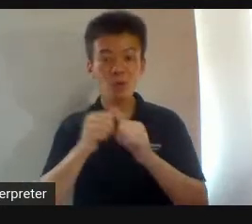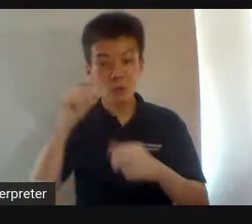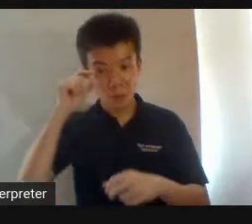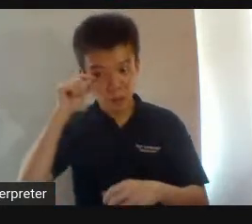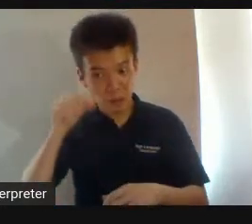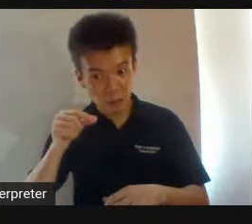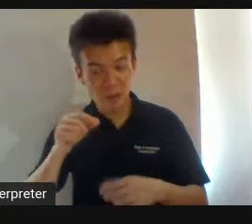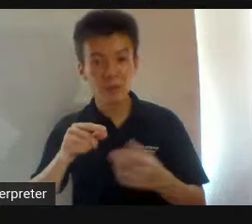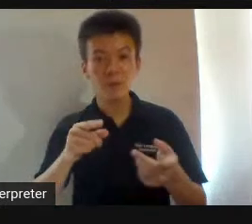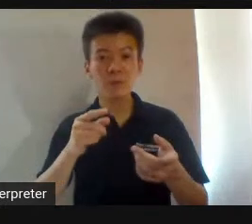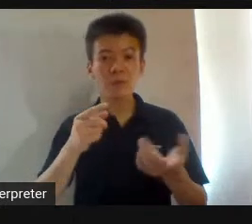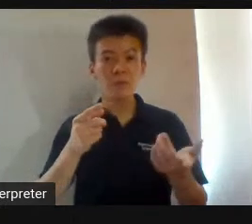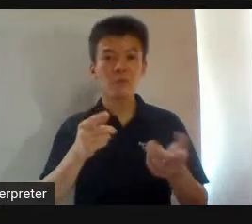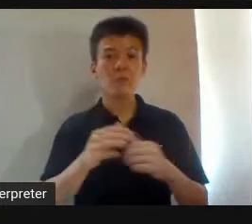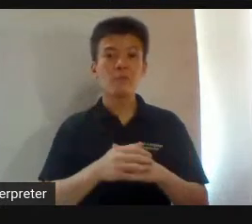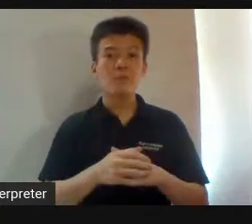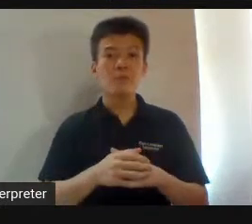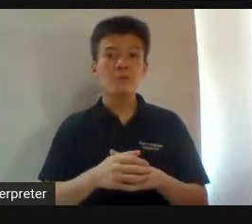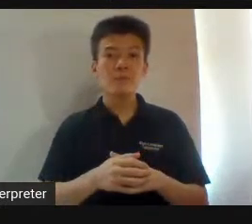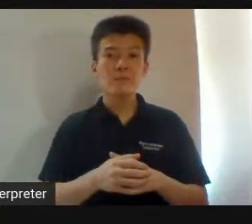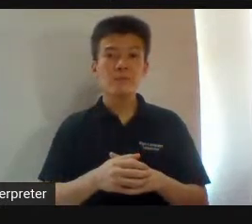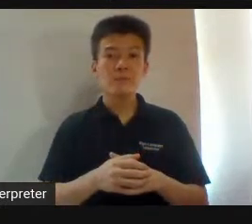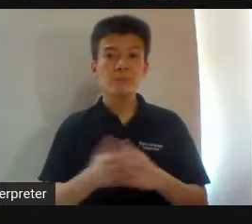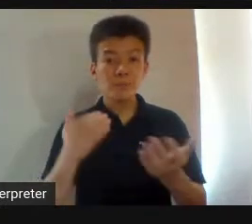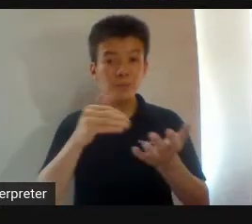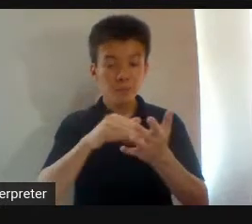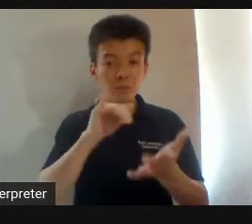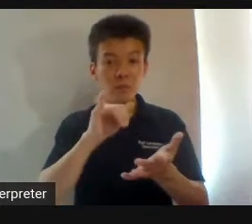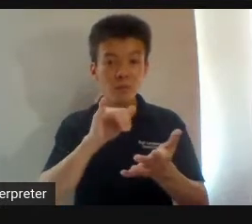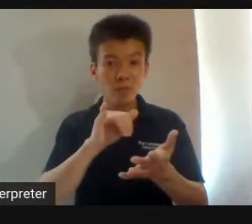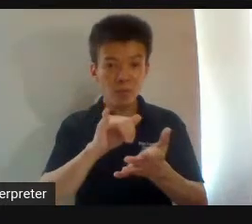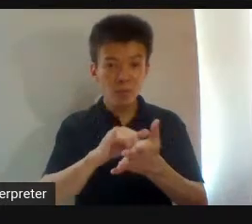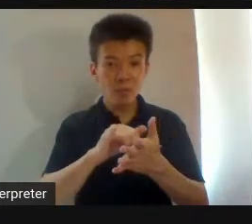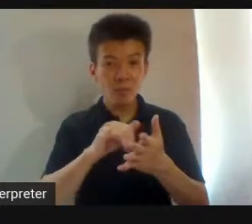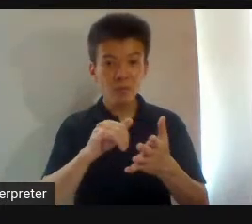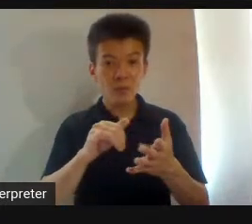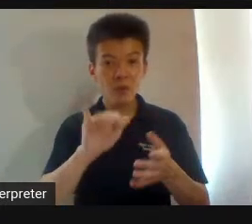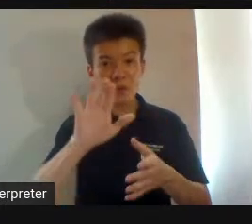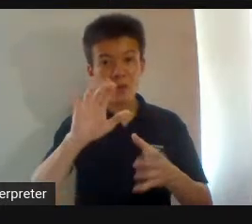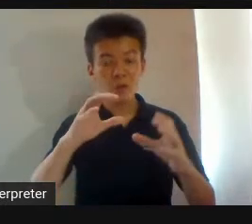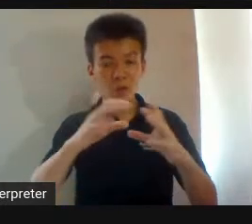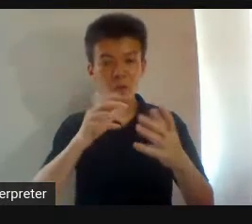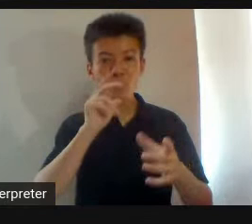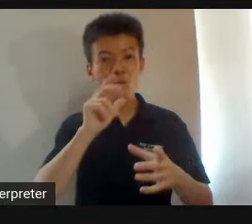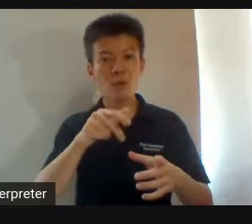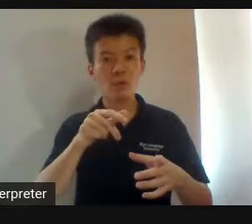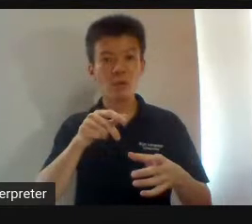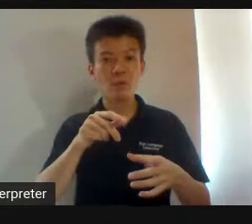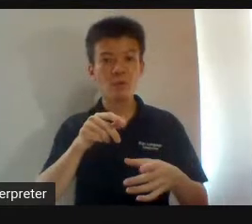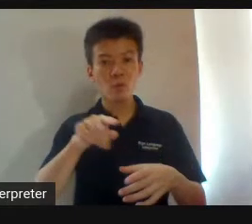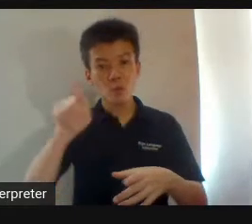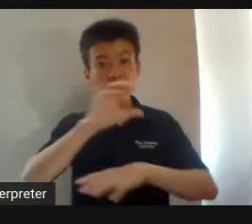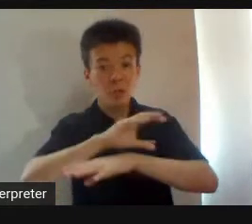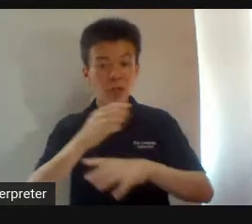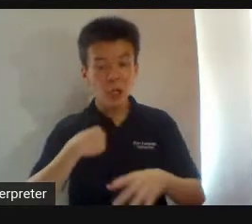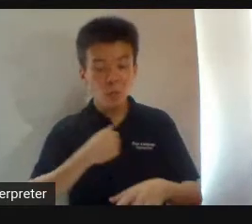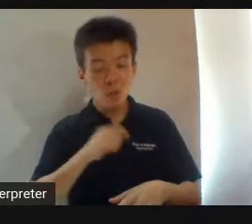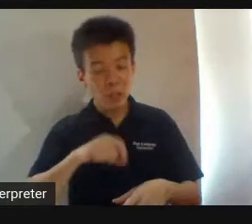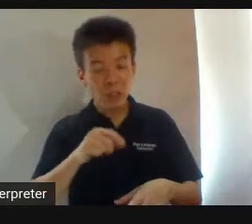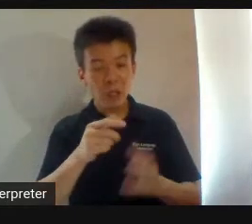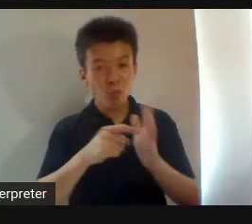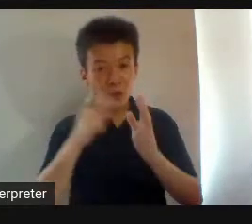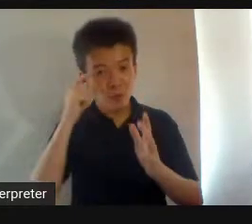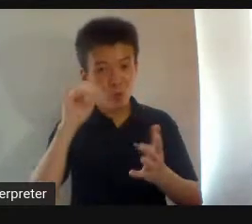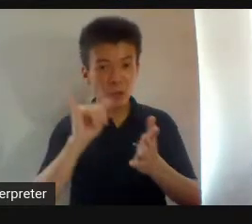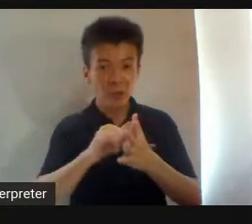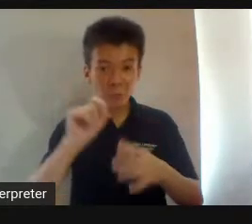glasses, and you are serving someone, and again, the ball is in their court. They don't have to rock up to the counter and go like, I'm so sorry, can I request for